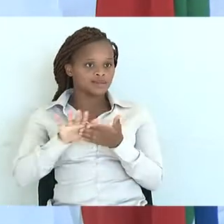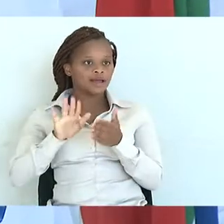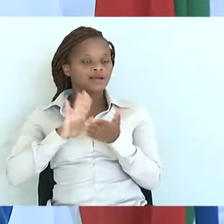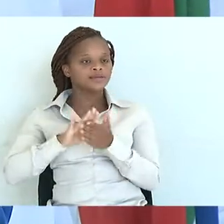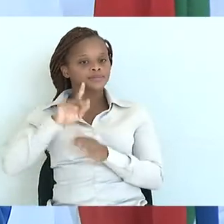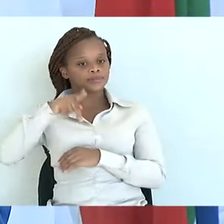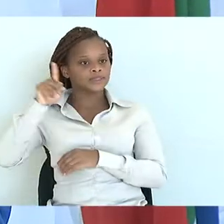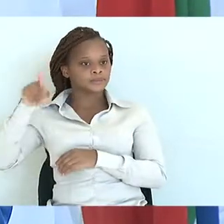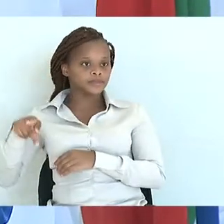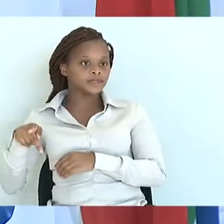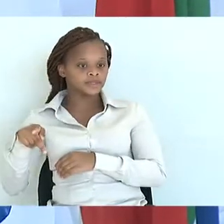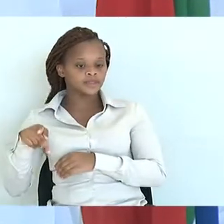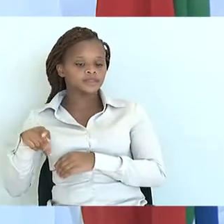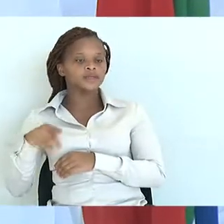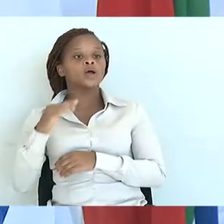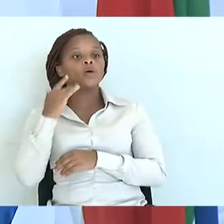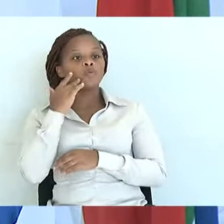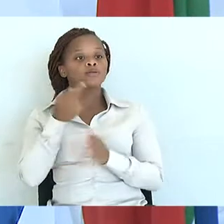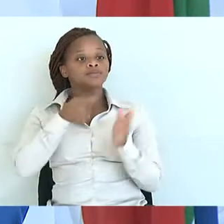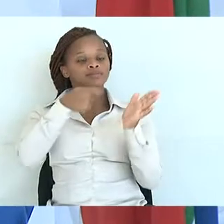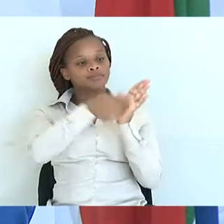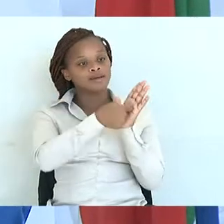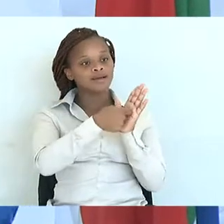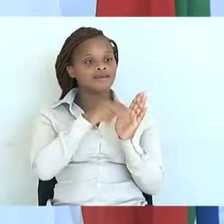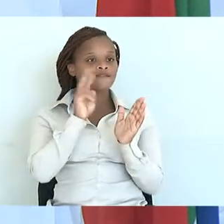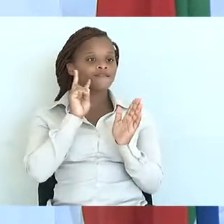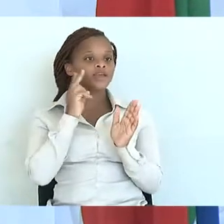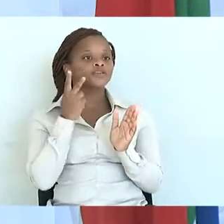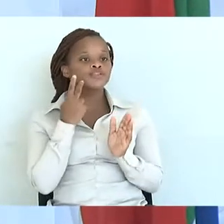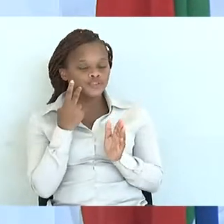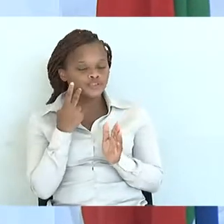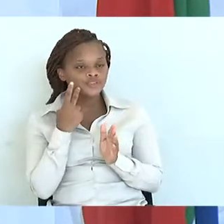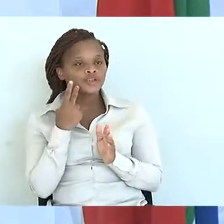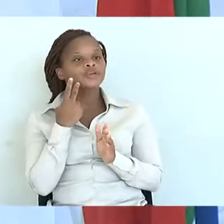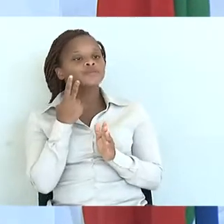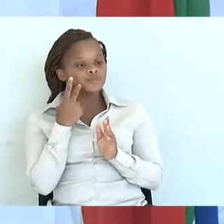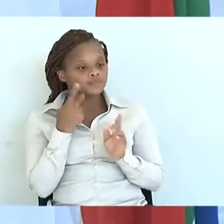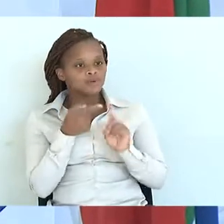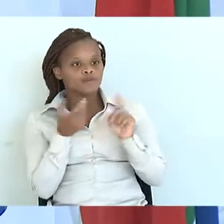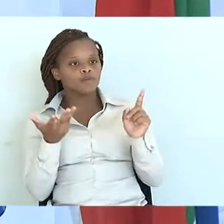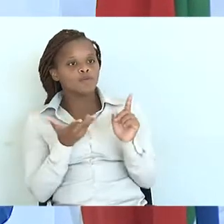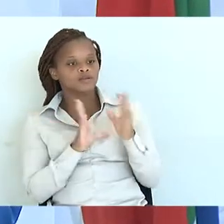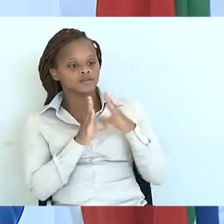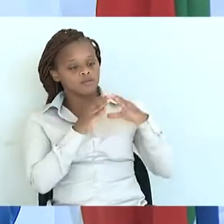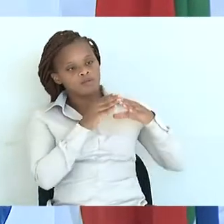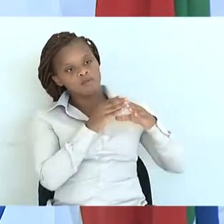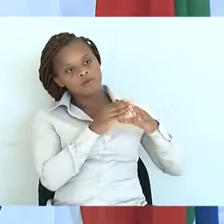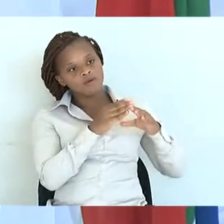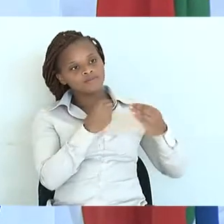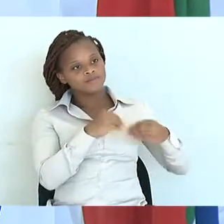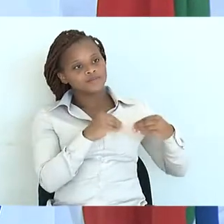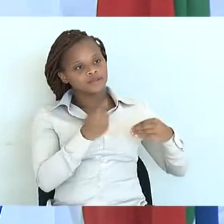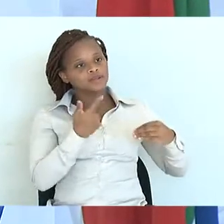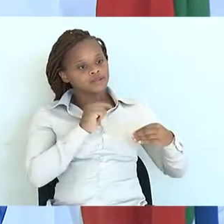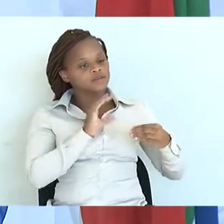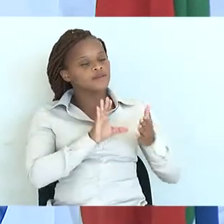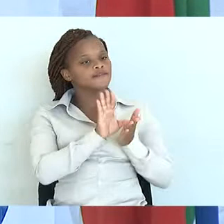ithenga khona ingxenye enkulu yayo isosa ku-cooperative esayifanda ese-Franklin.